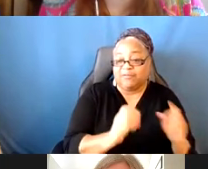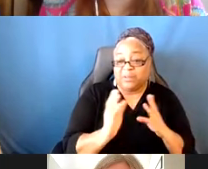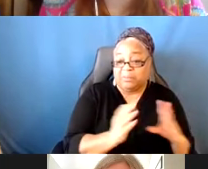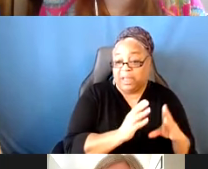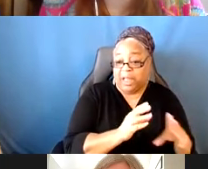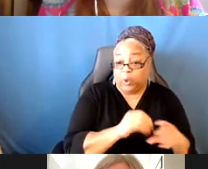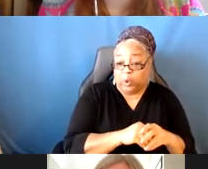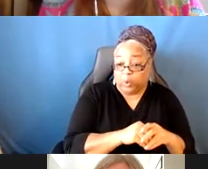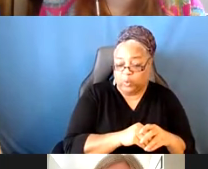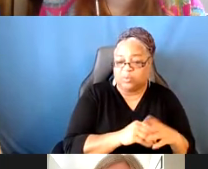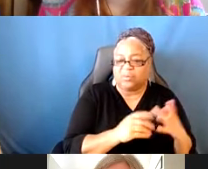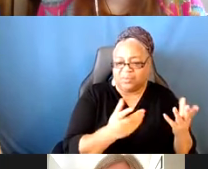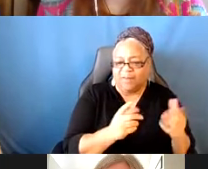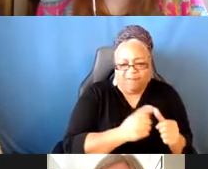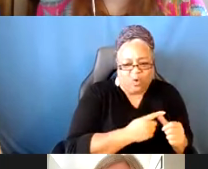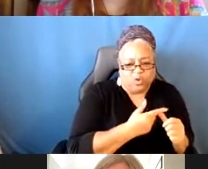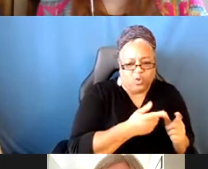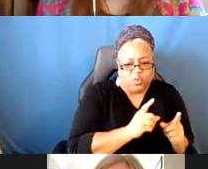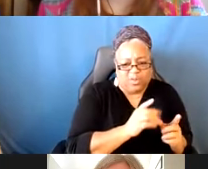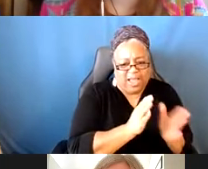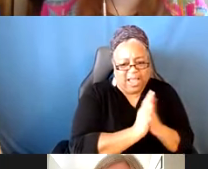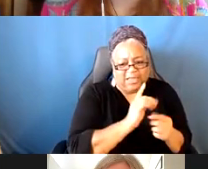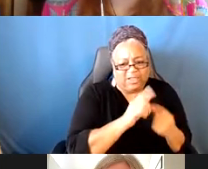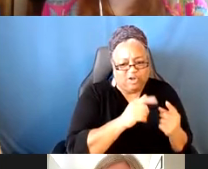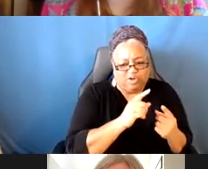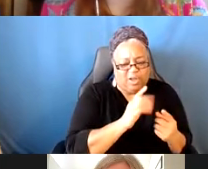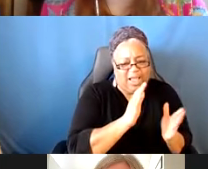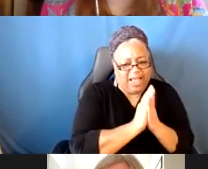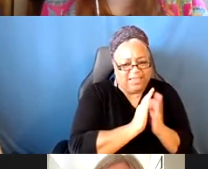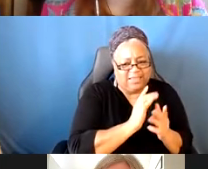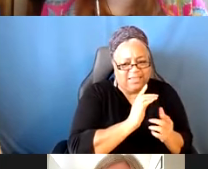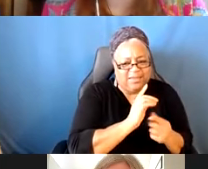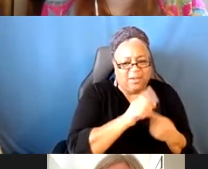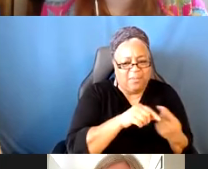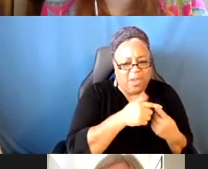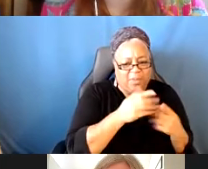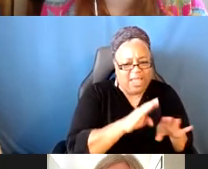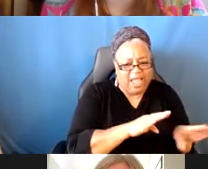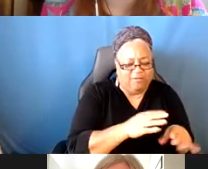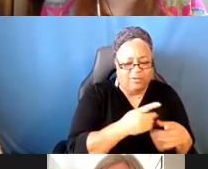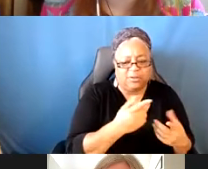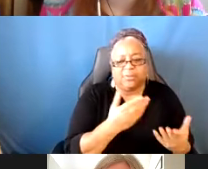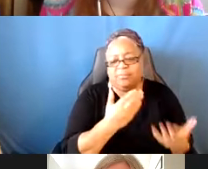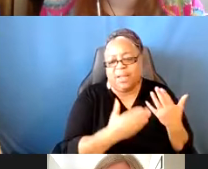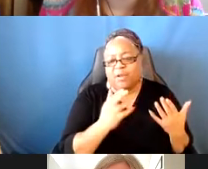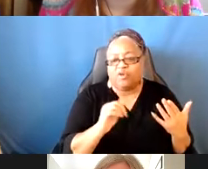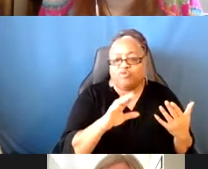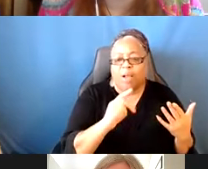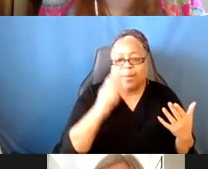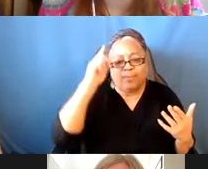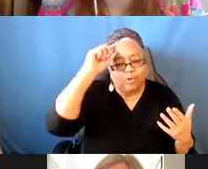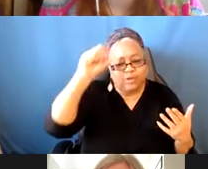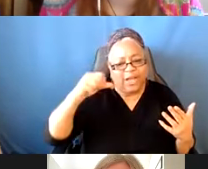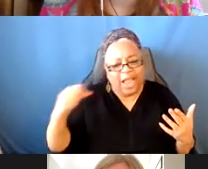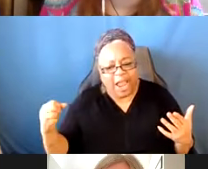these different behaviors, maybe Robert has pulled her hair before cheated on her, called her names. Maybe he's hit